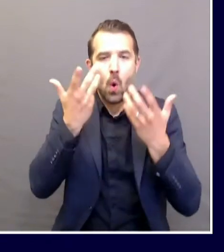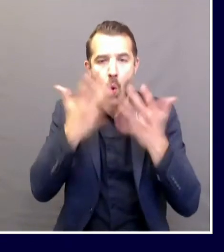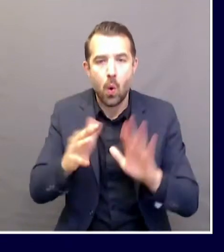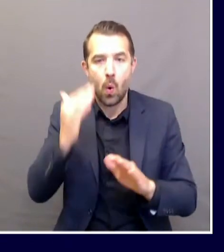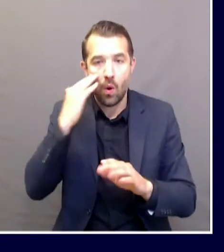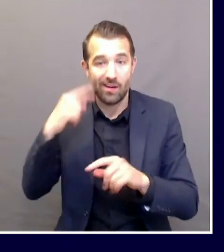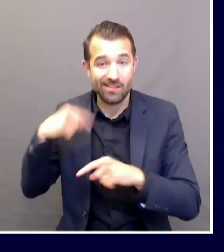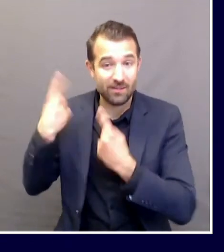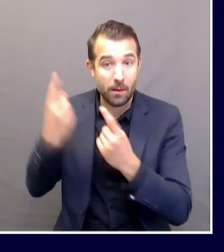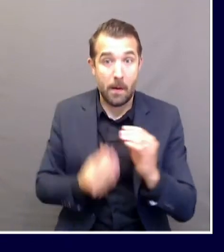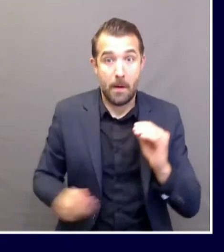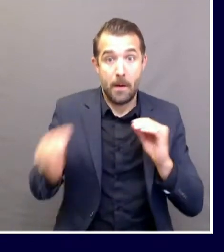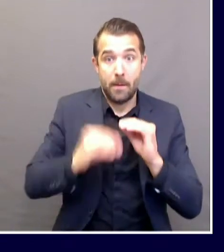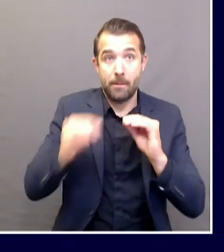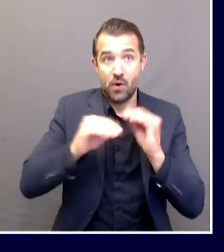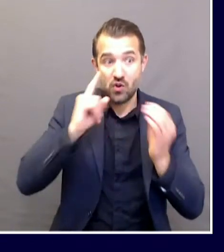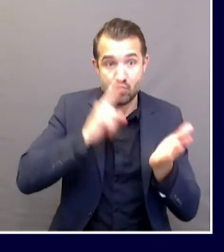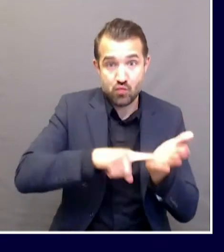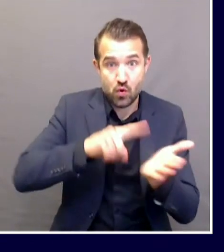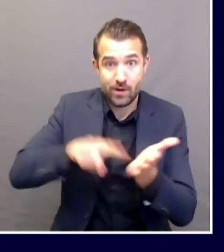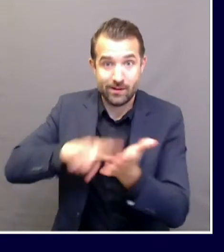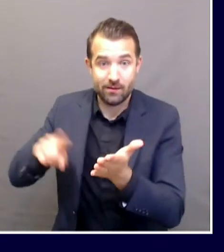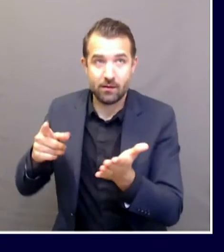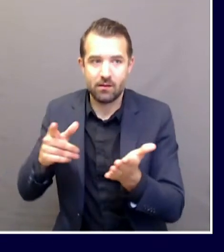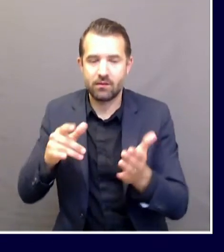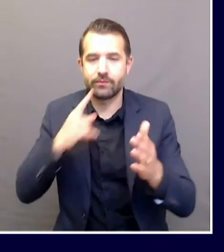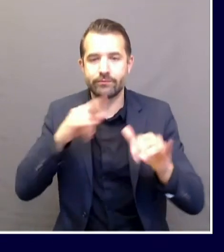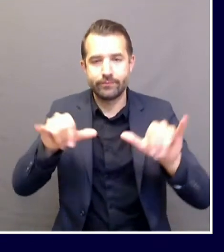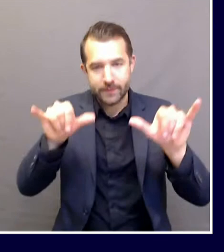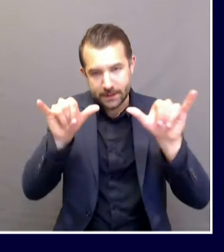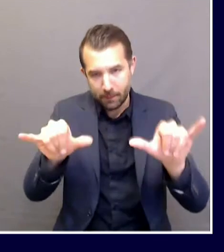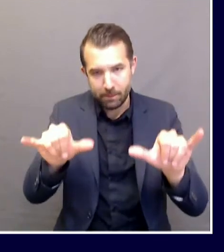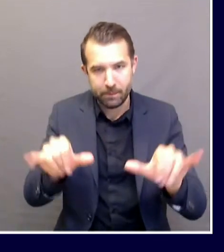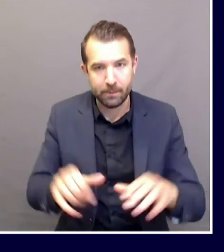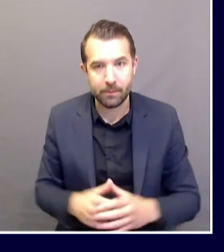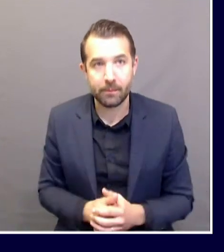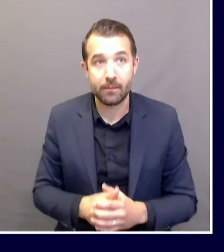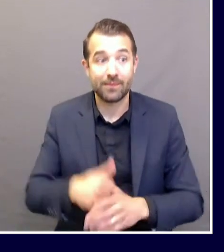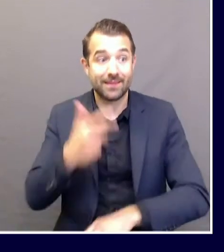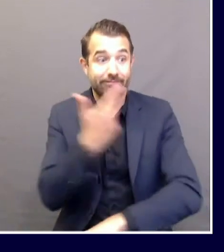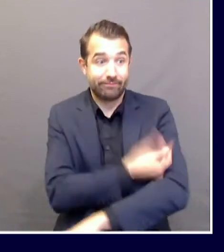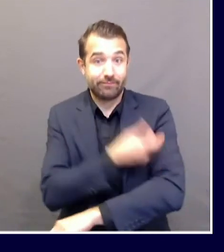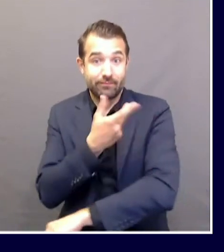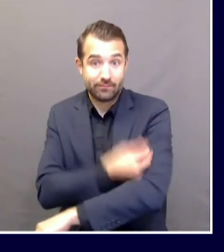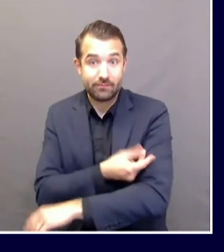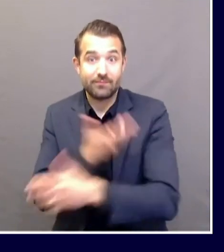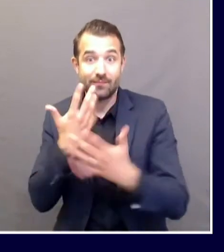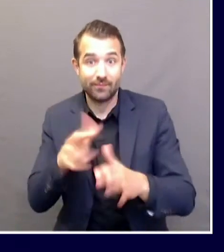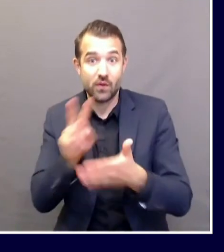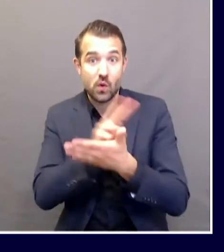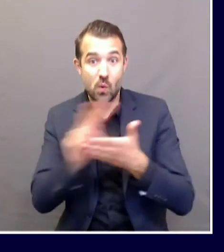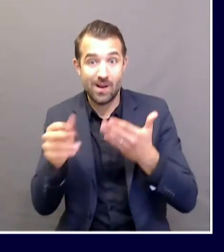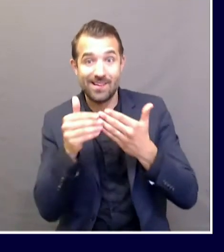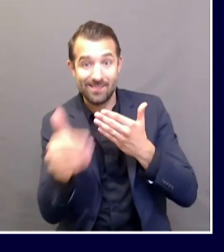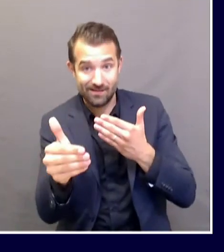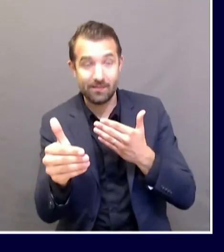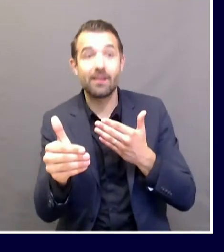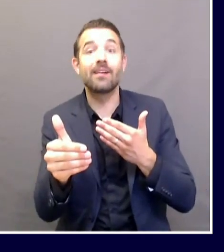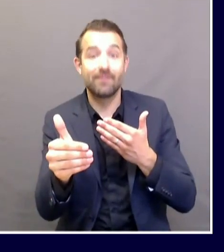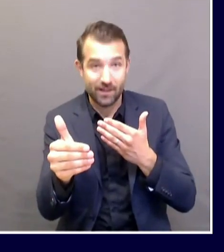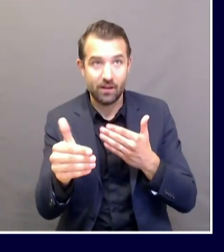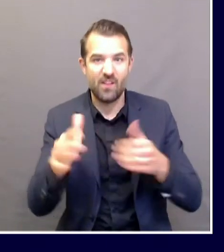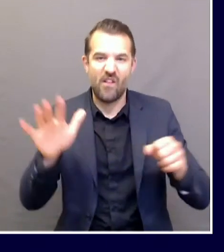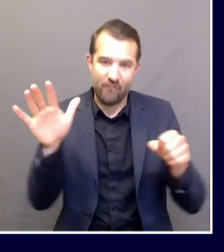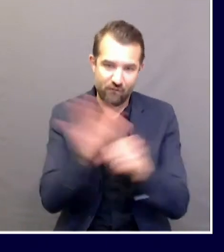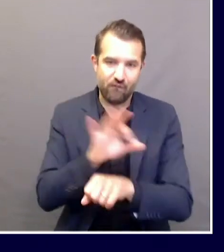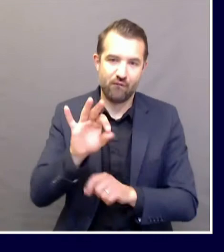same direction, which is that fully vaccinated people for the most part, do not transmit